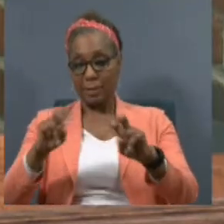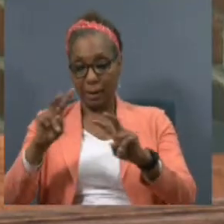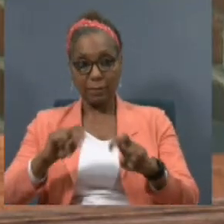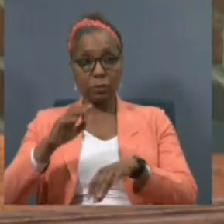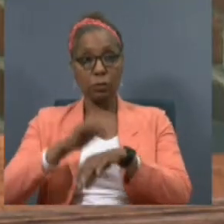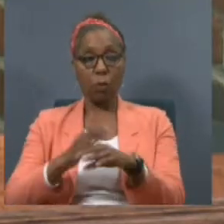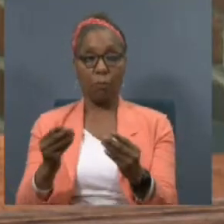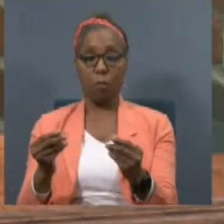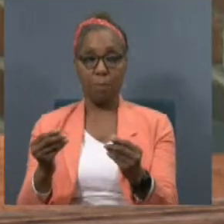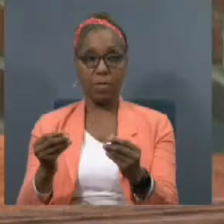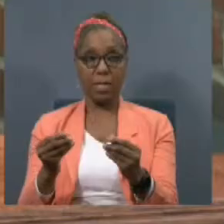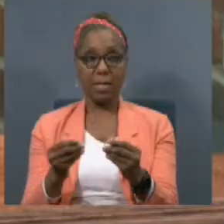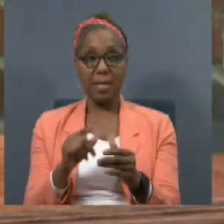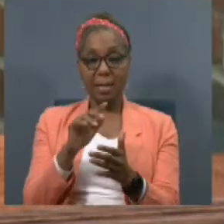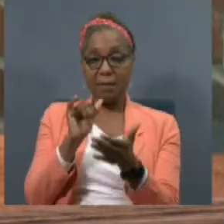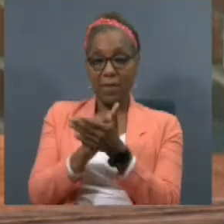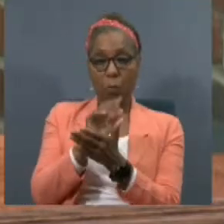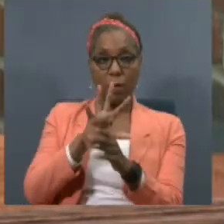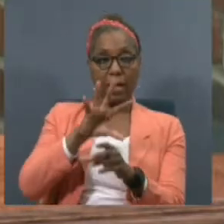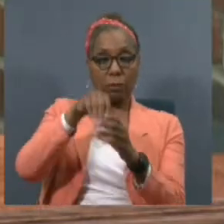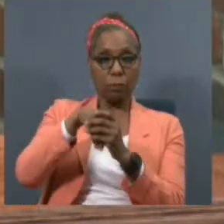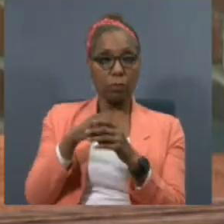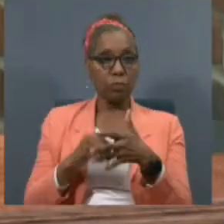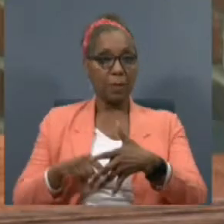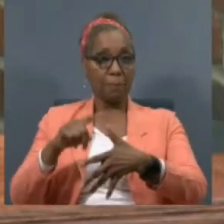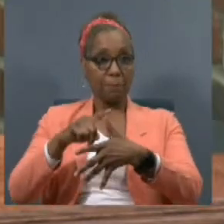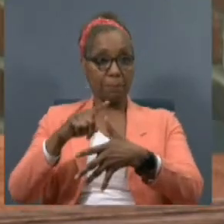on the property. This would include